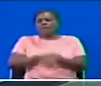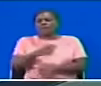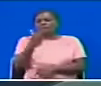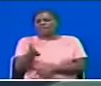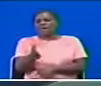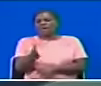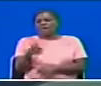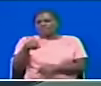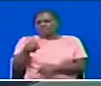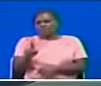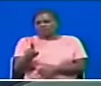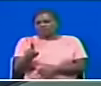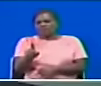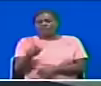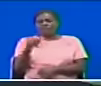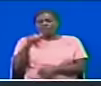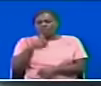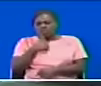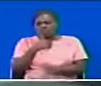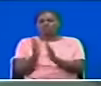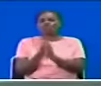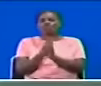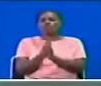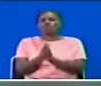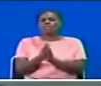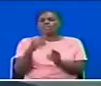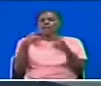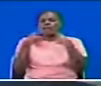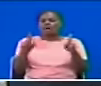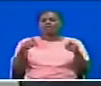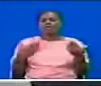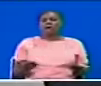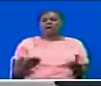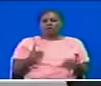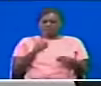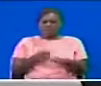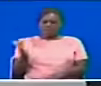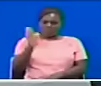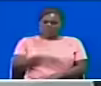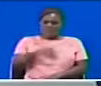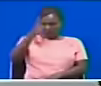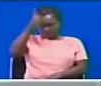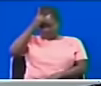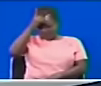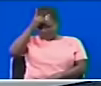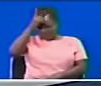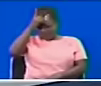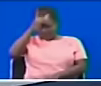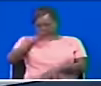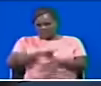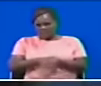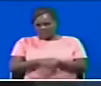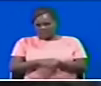how are they going to plug in the women narrative into whatever narrative they're going to find there? When they go back to their constituents, they're going to find